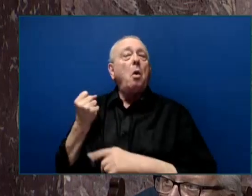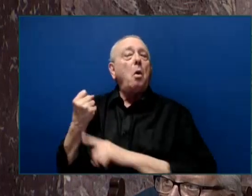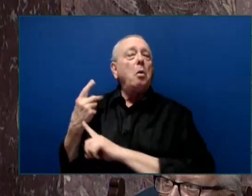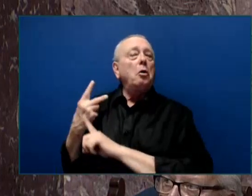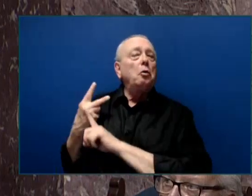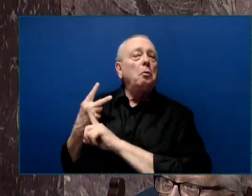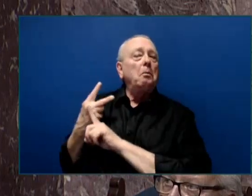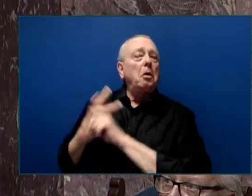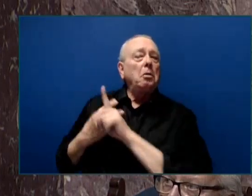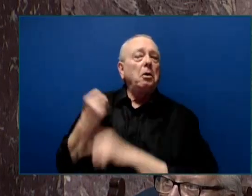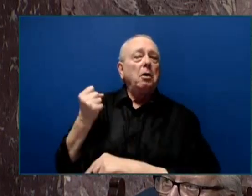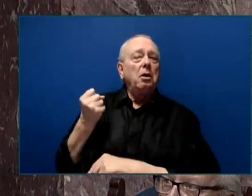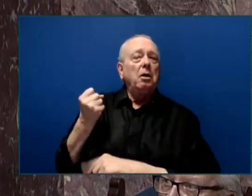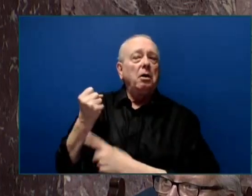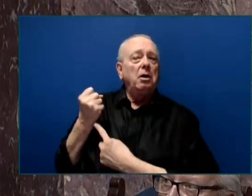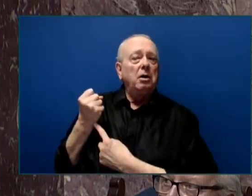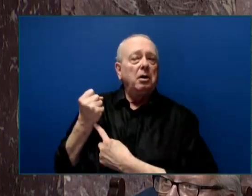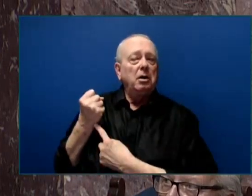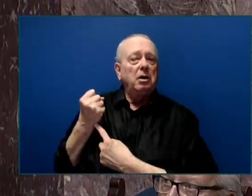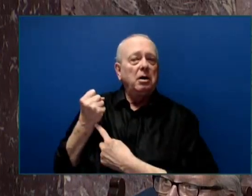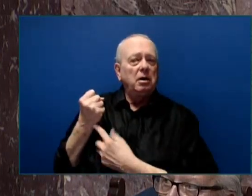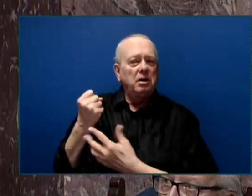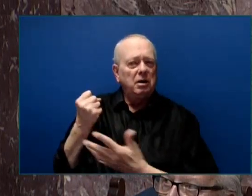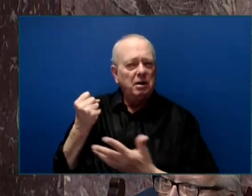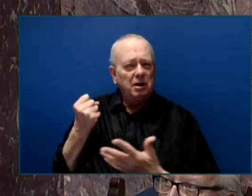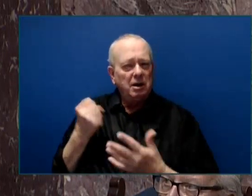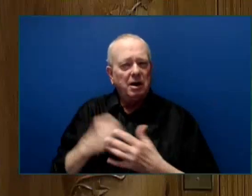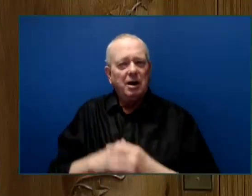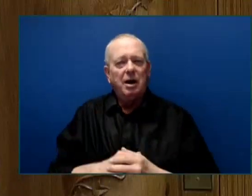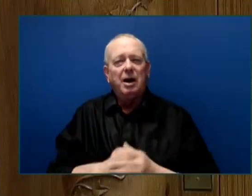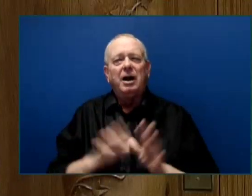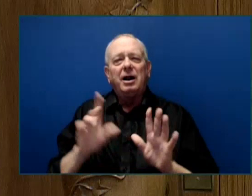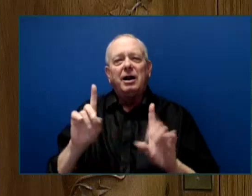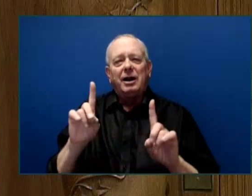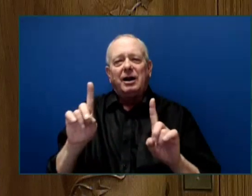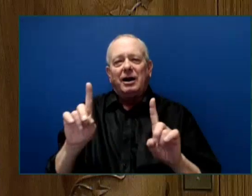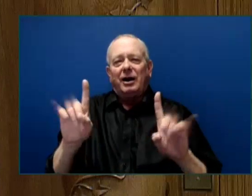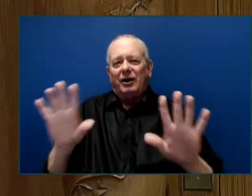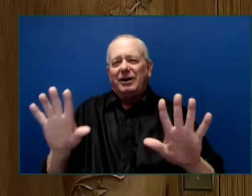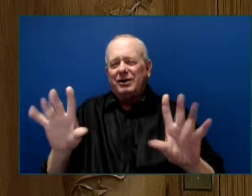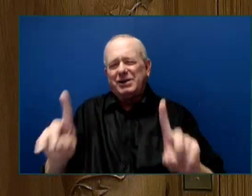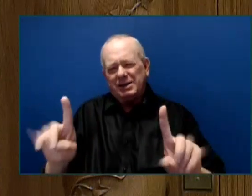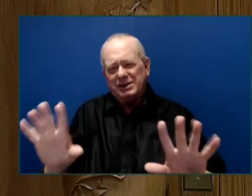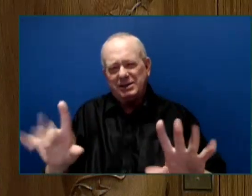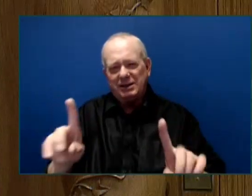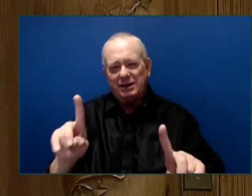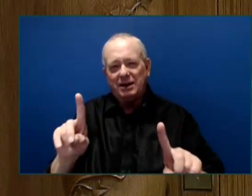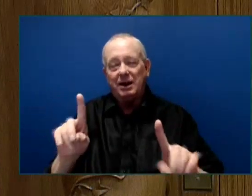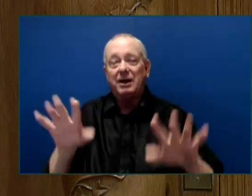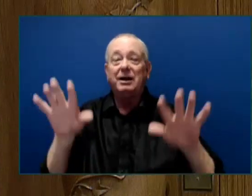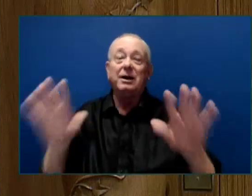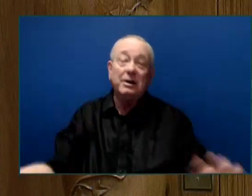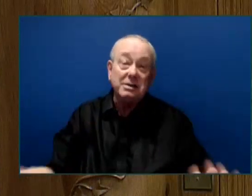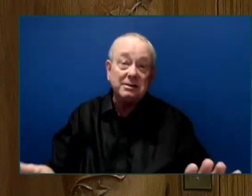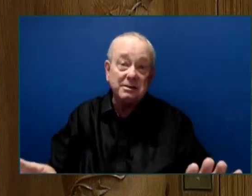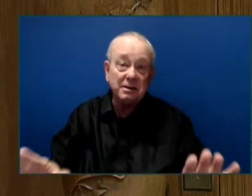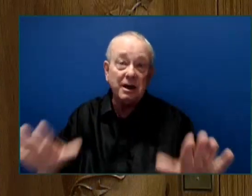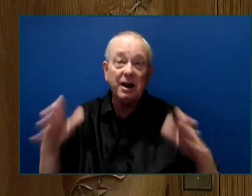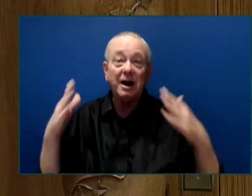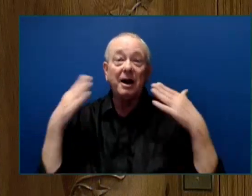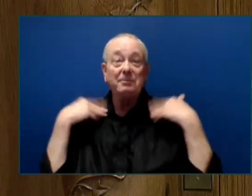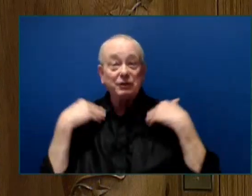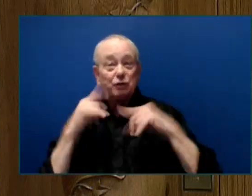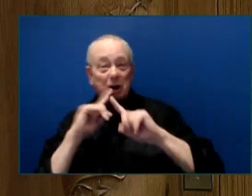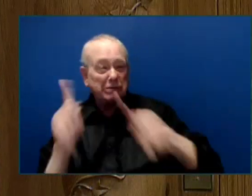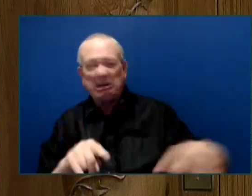Now, I can appreciate... Just a second, member. When the minister was answering, this side was shouting and yelling at them. Now the